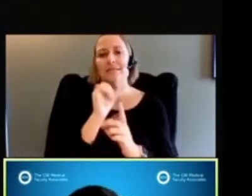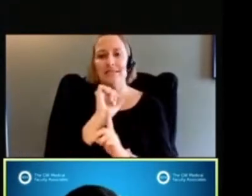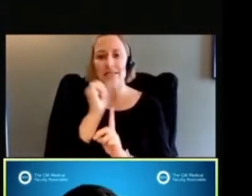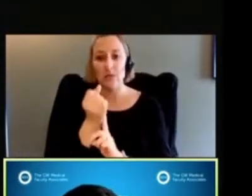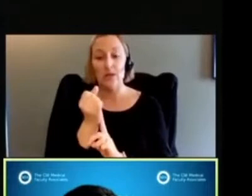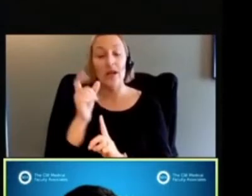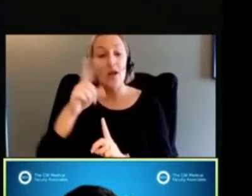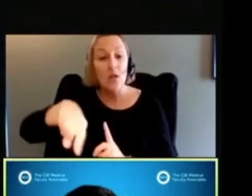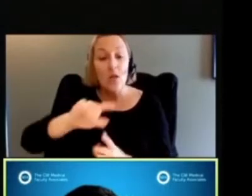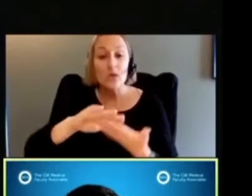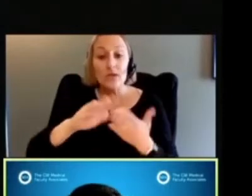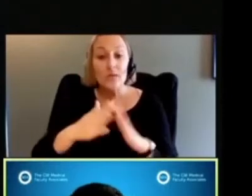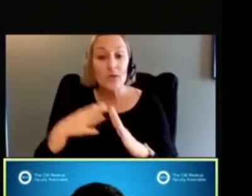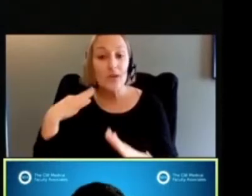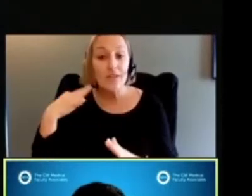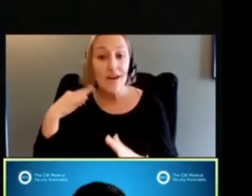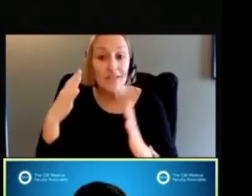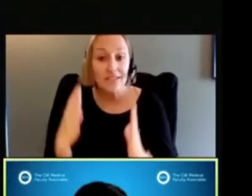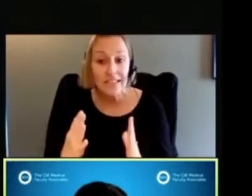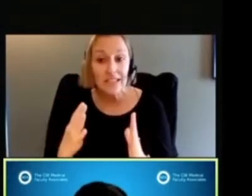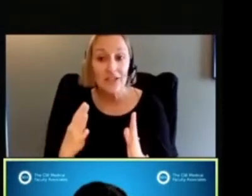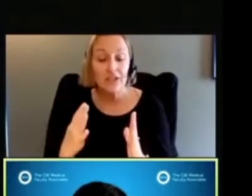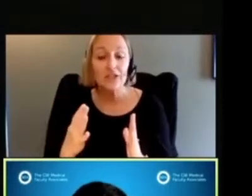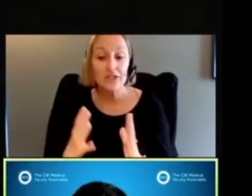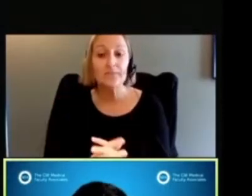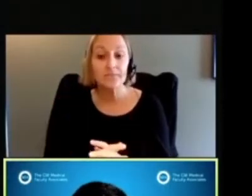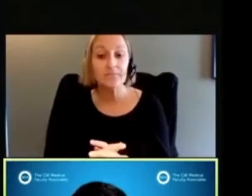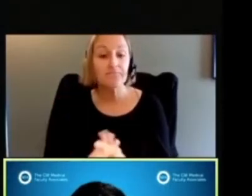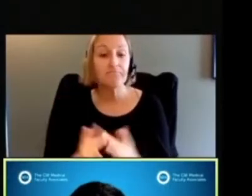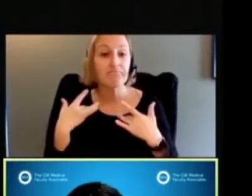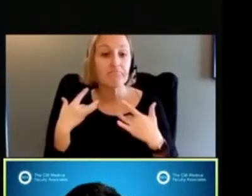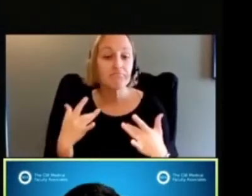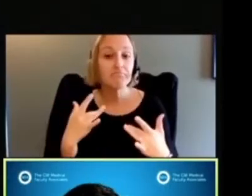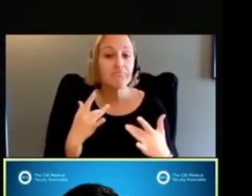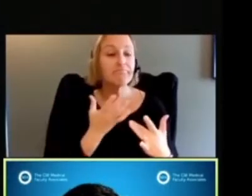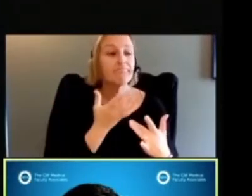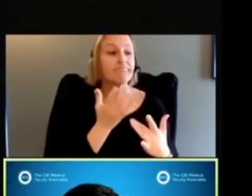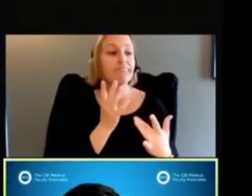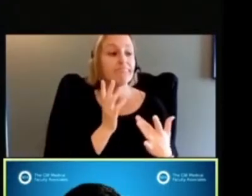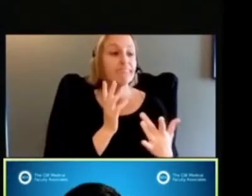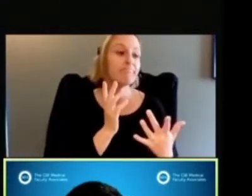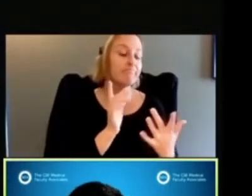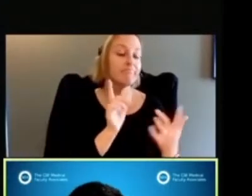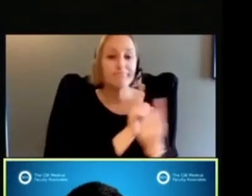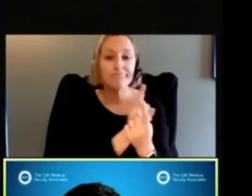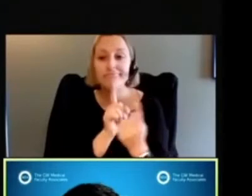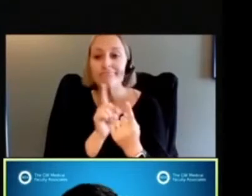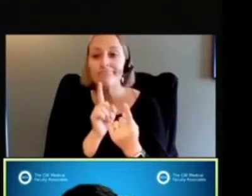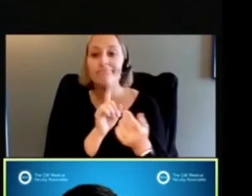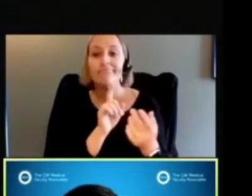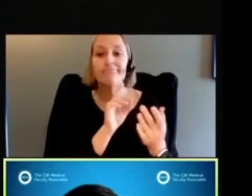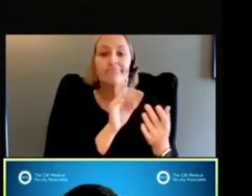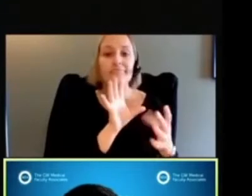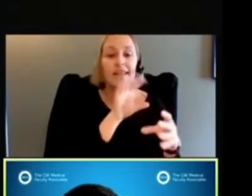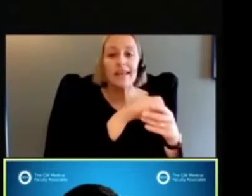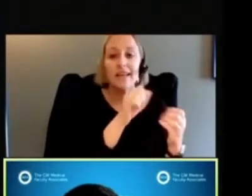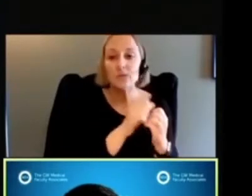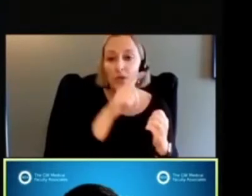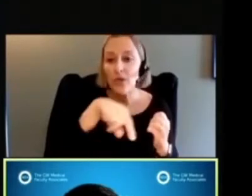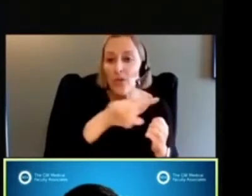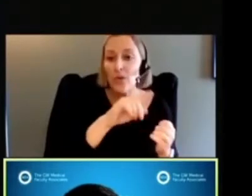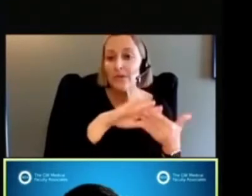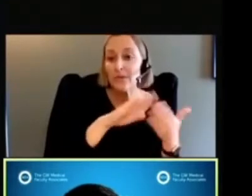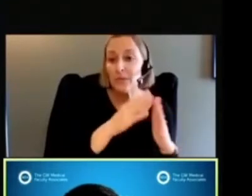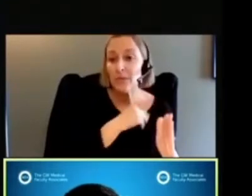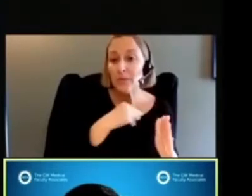volunteers, were engaging with a lot of their community members they knew or didn't know, but they